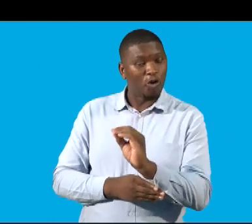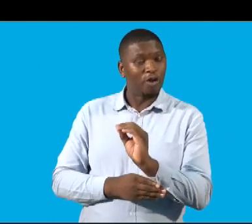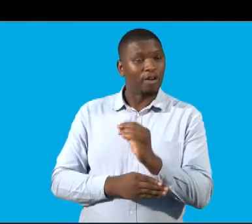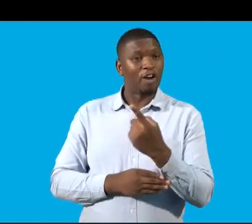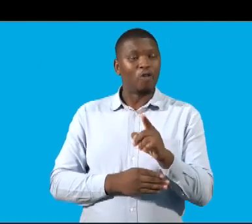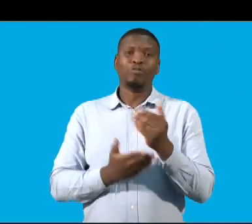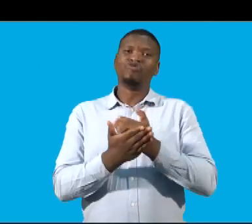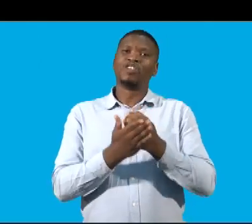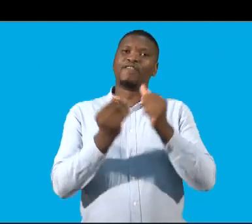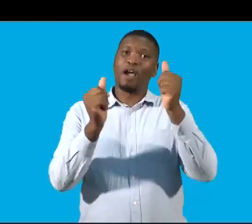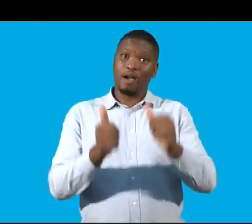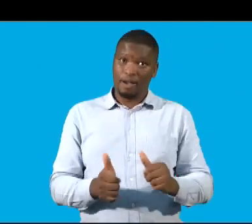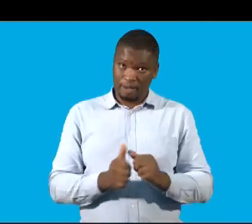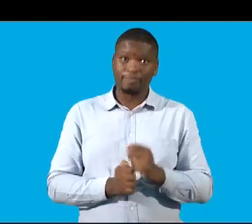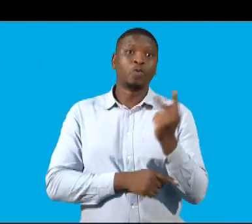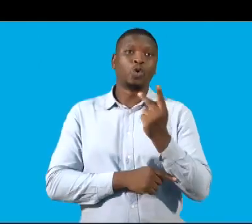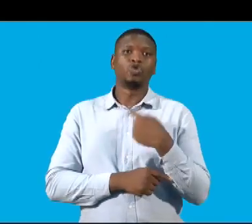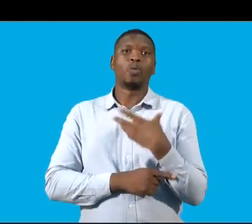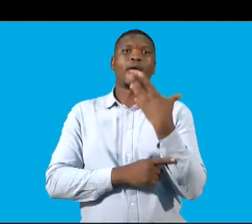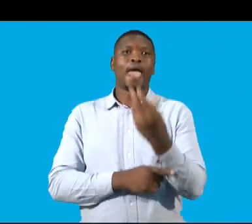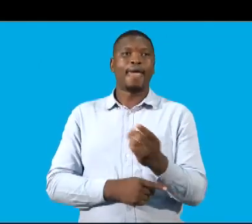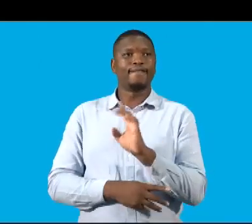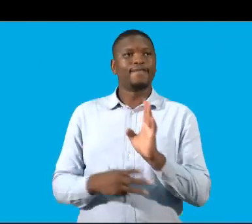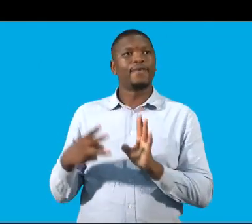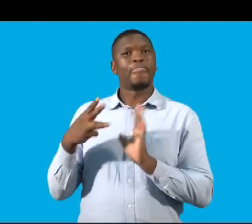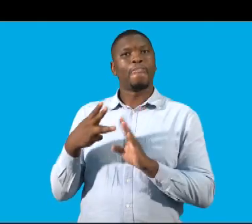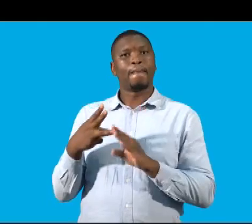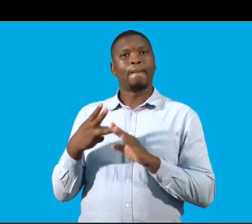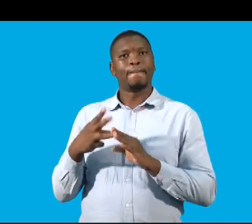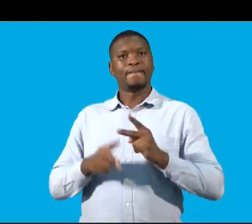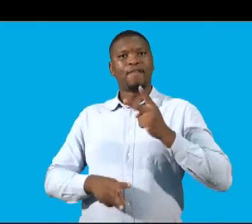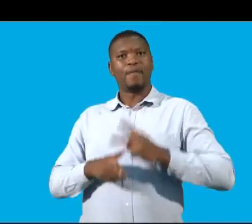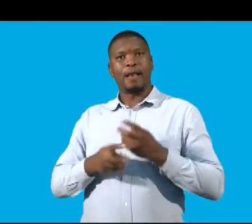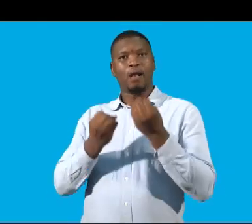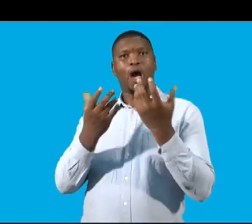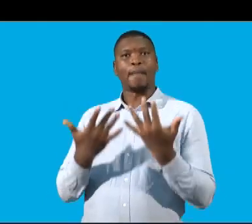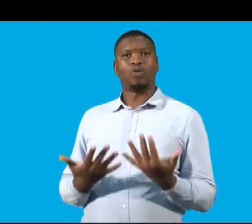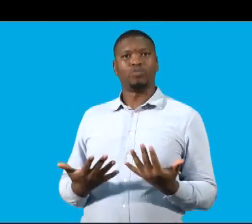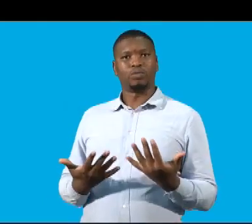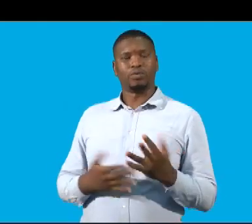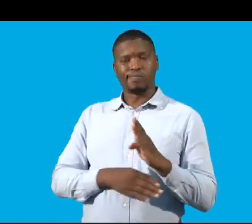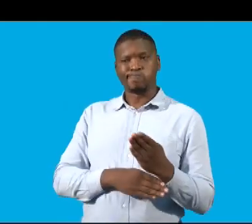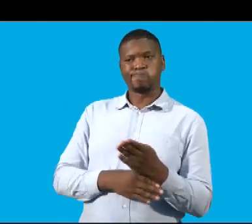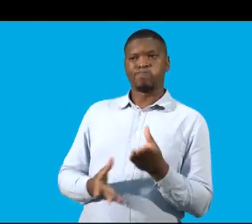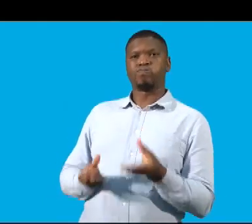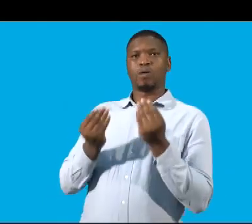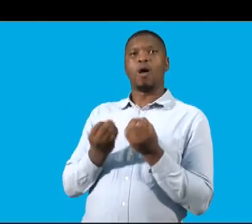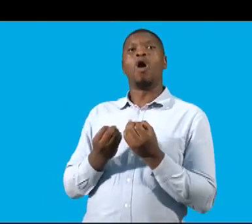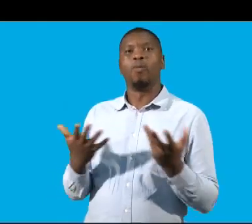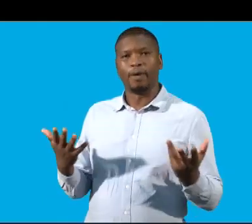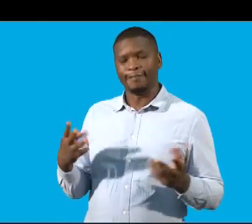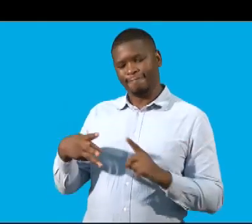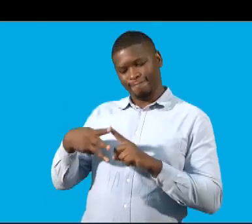interest in that savings account, and also we have the amount that will be